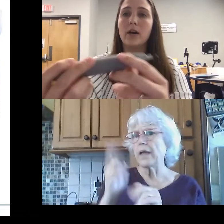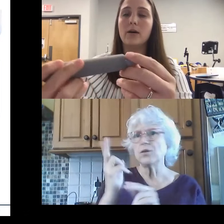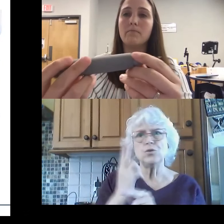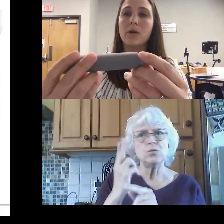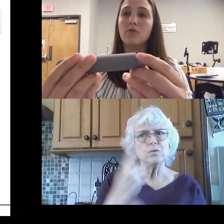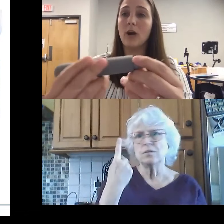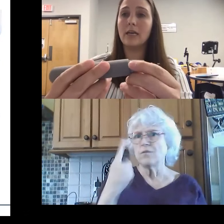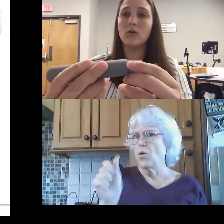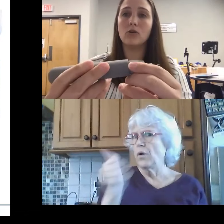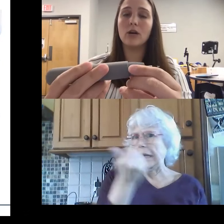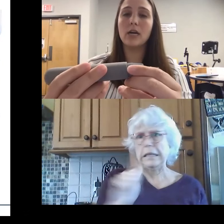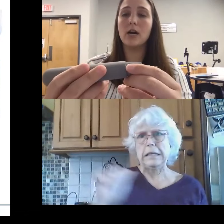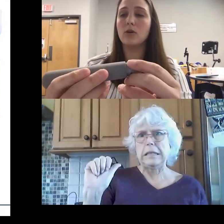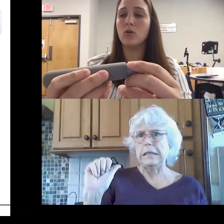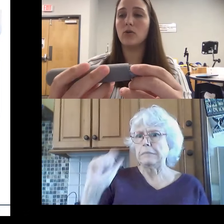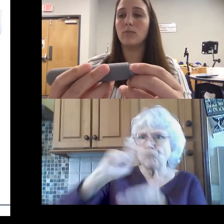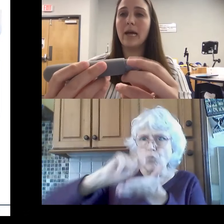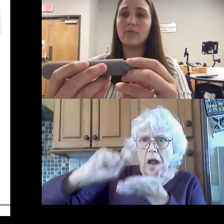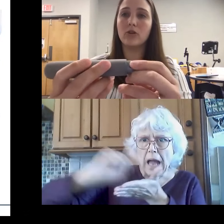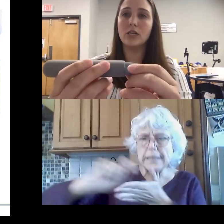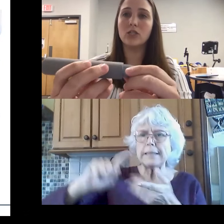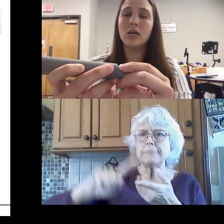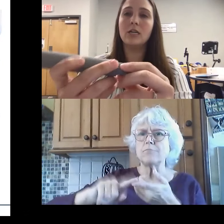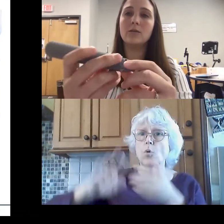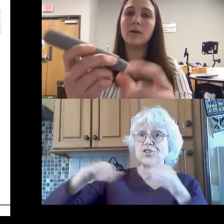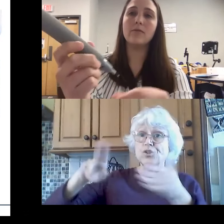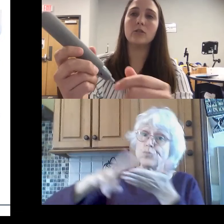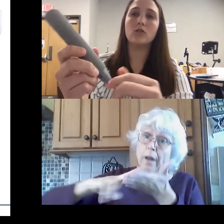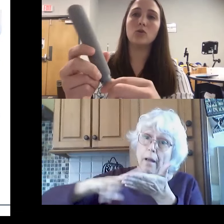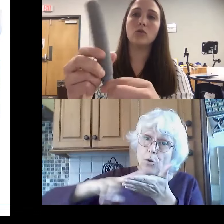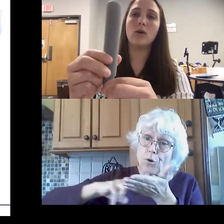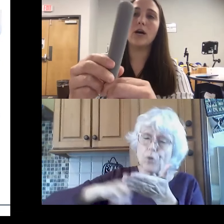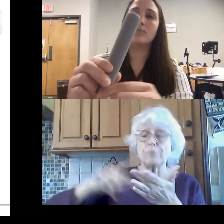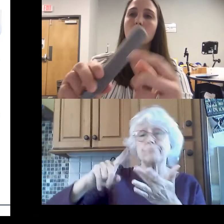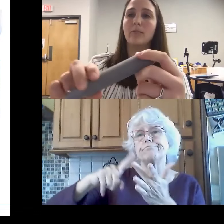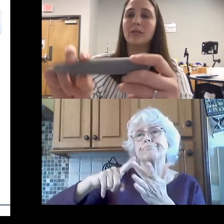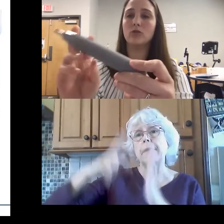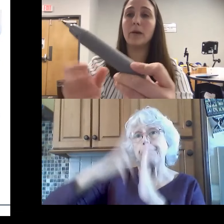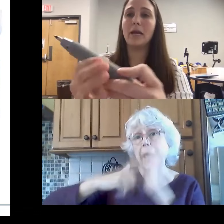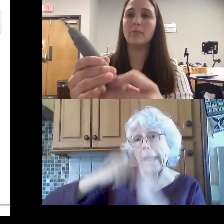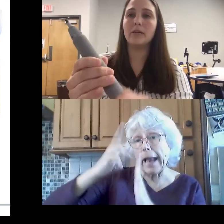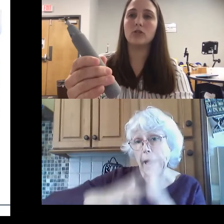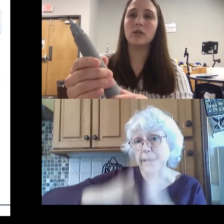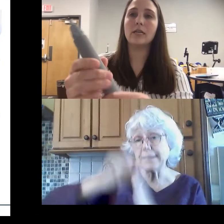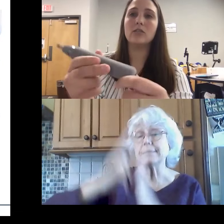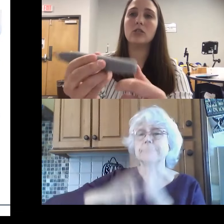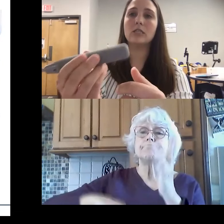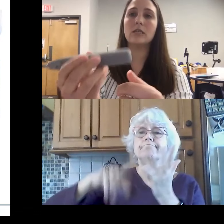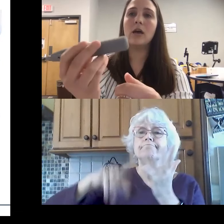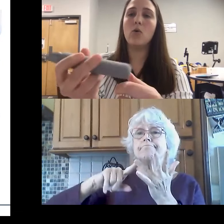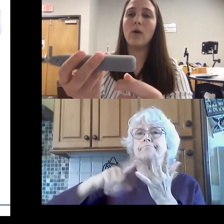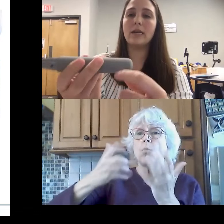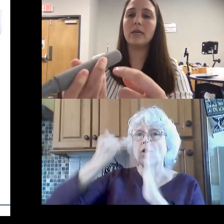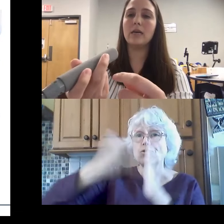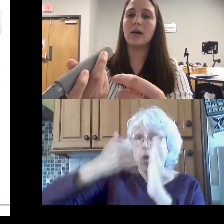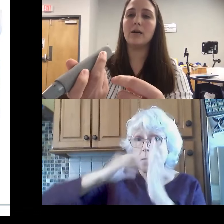of, um, writing or crayon or paintbrush to be able to draw a picture, paint a picture. And it's just